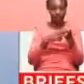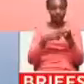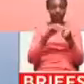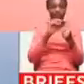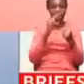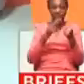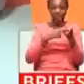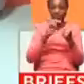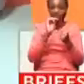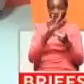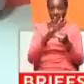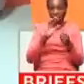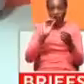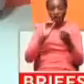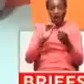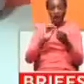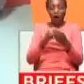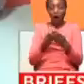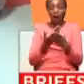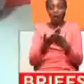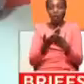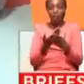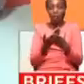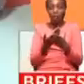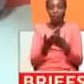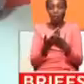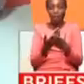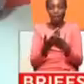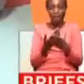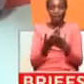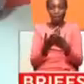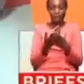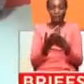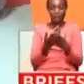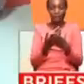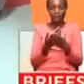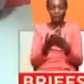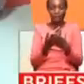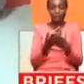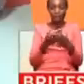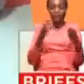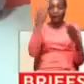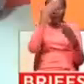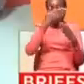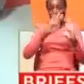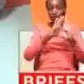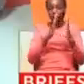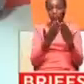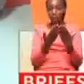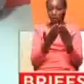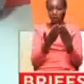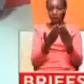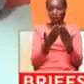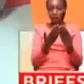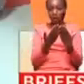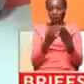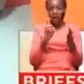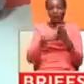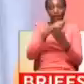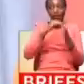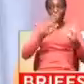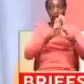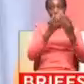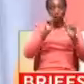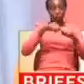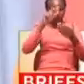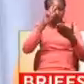+254 799 733 775. Right. Or follow us on Erica Belinda Ministries on Facebook. Yeah, and also we have books that they can